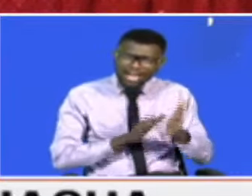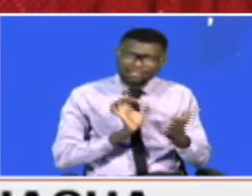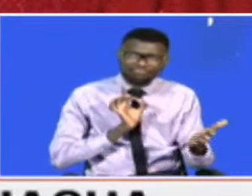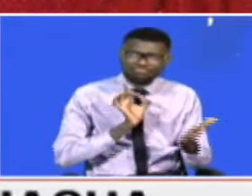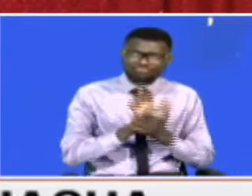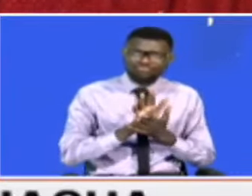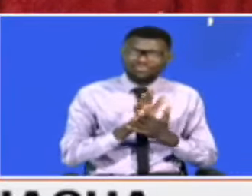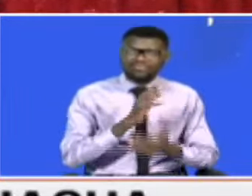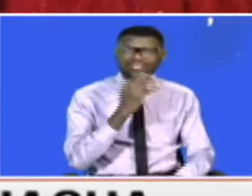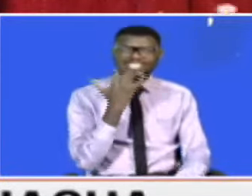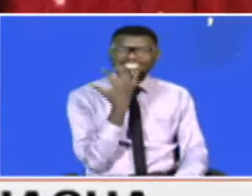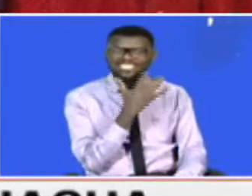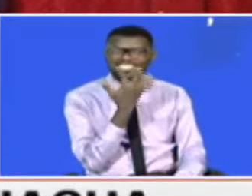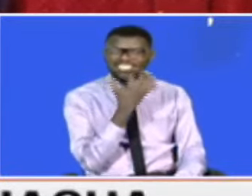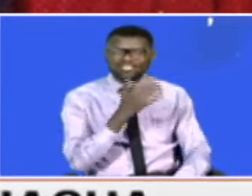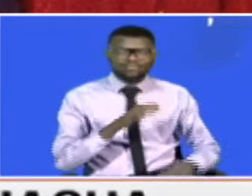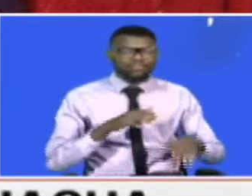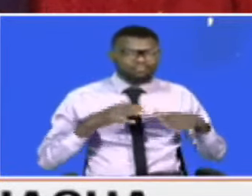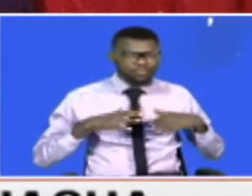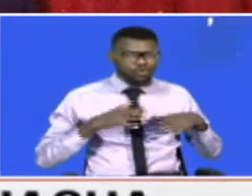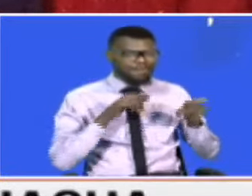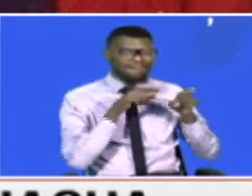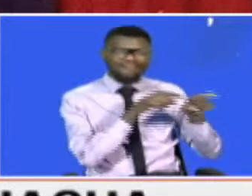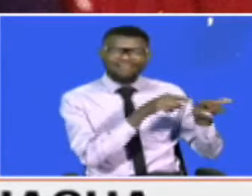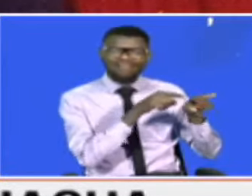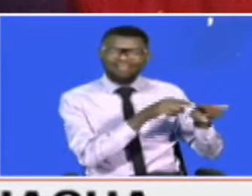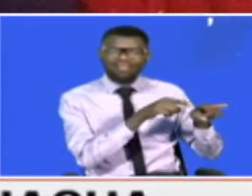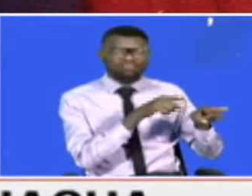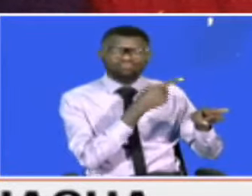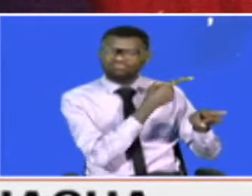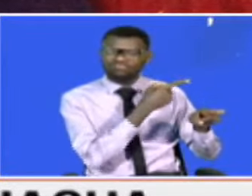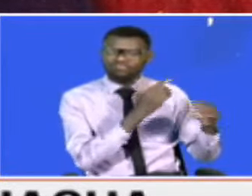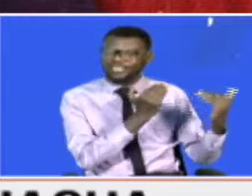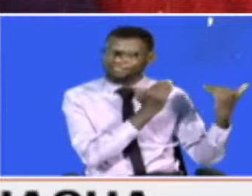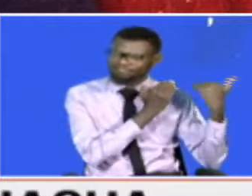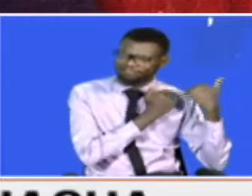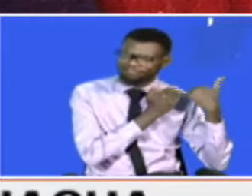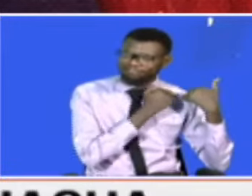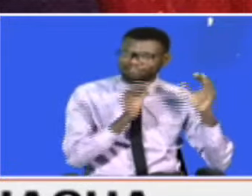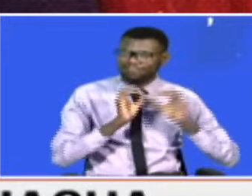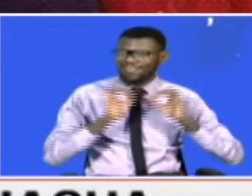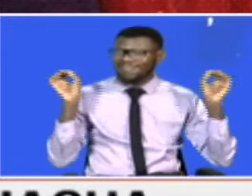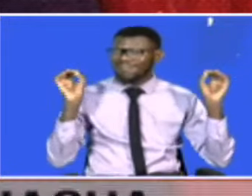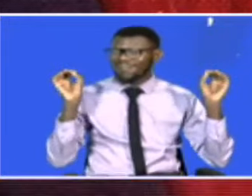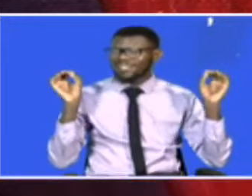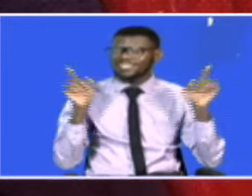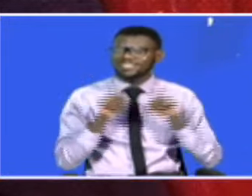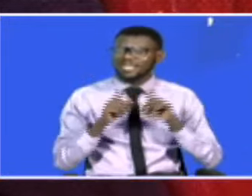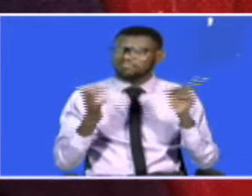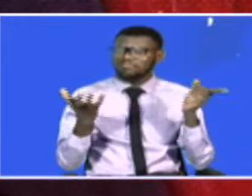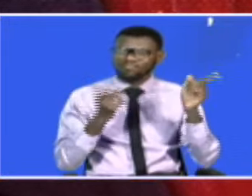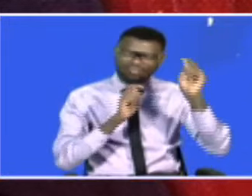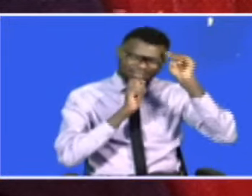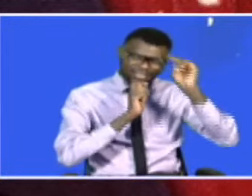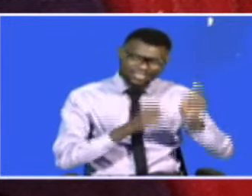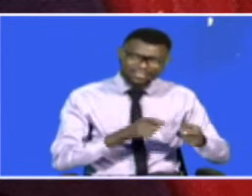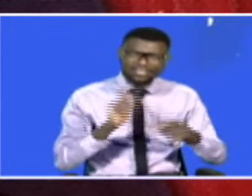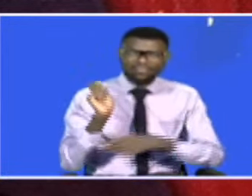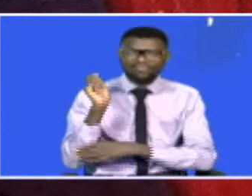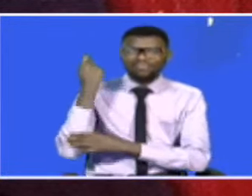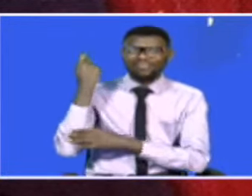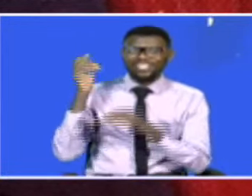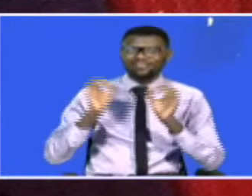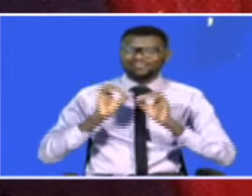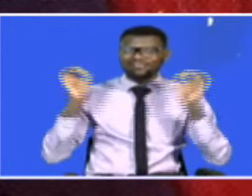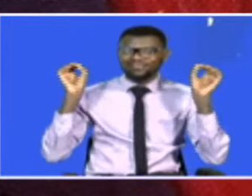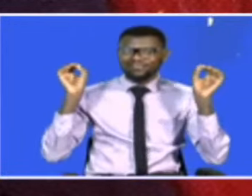According to the petition, the deputy president is being accused of being irresponsible, blackmailing the president and holding him hostage. He has